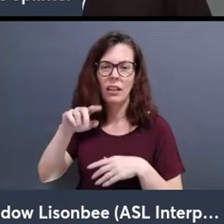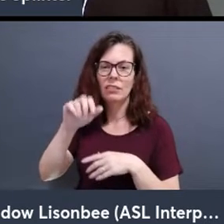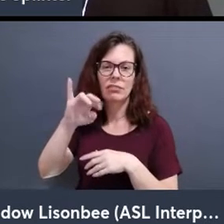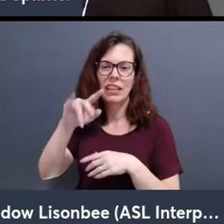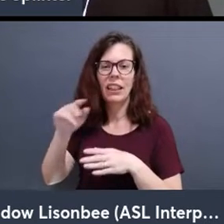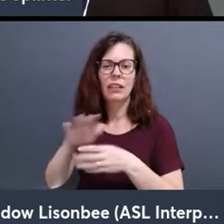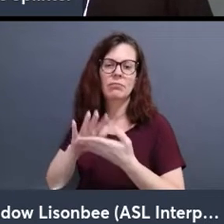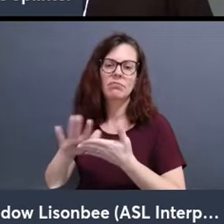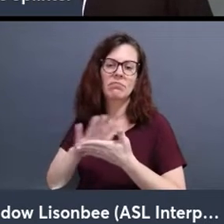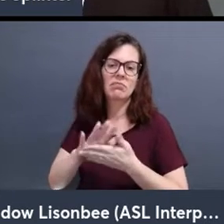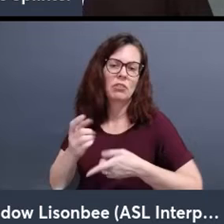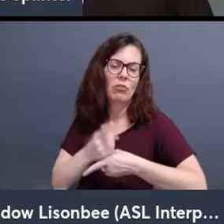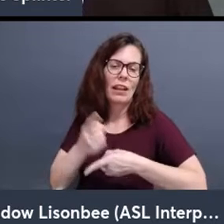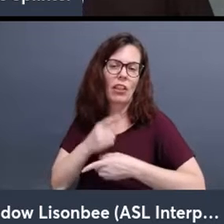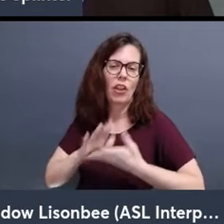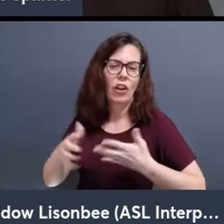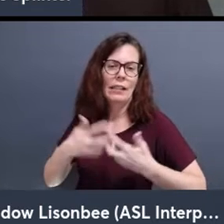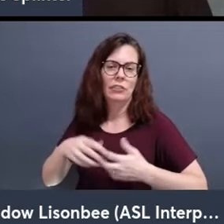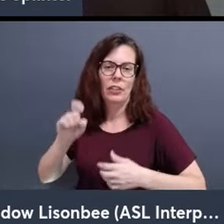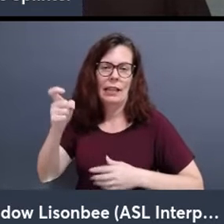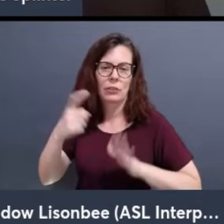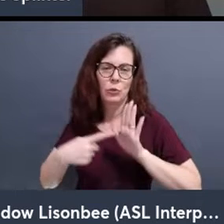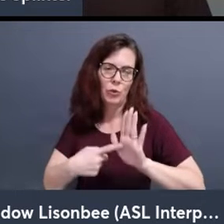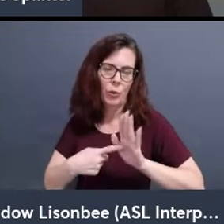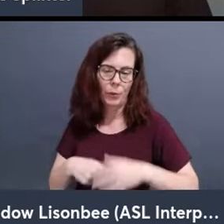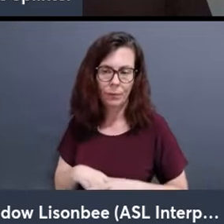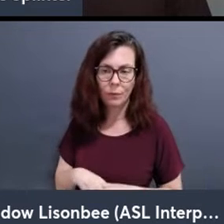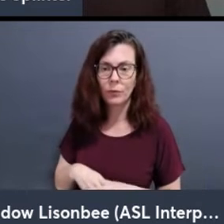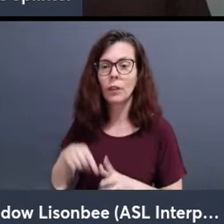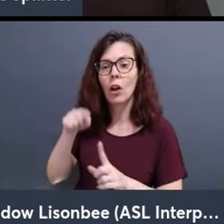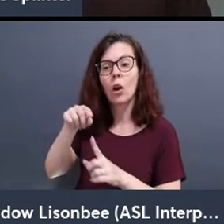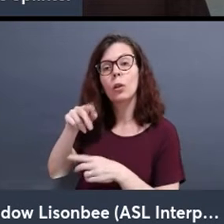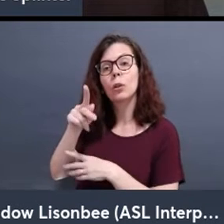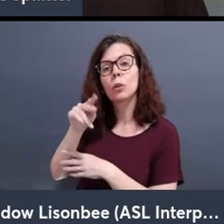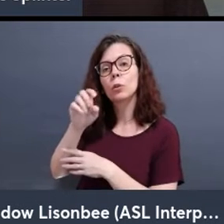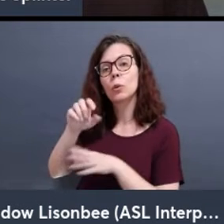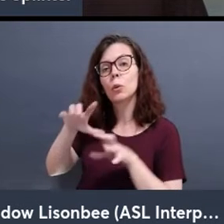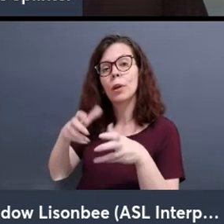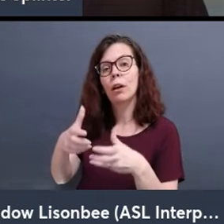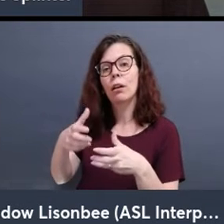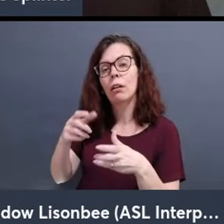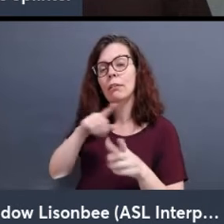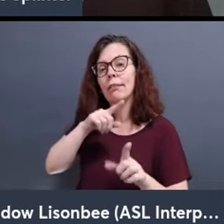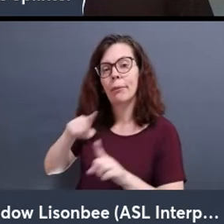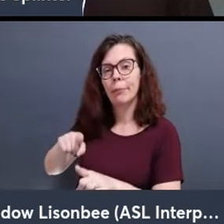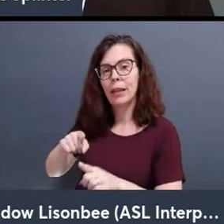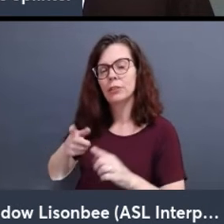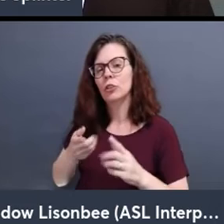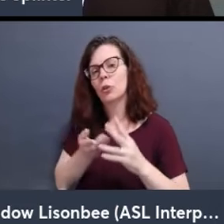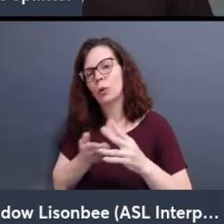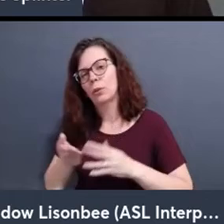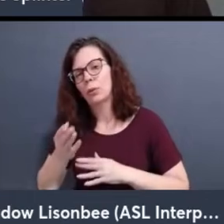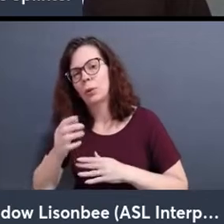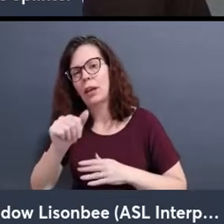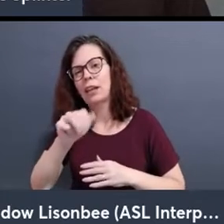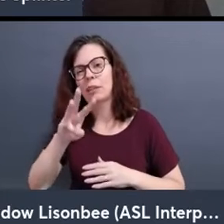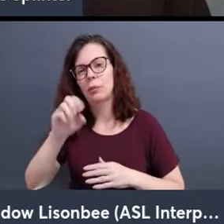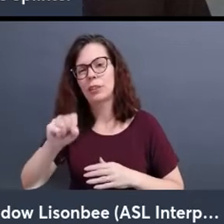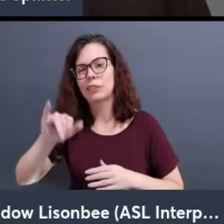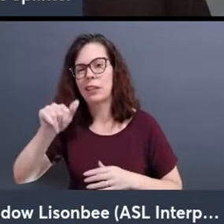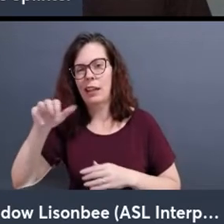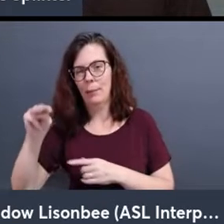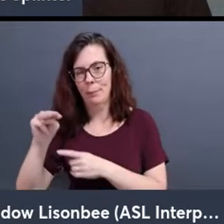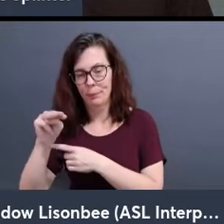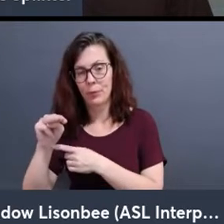show. And all of these kubectl commands here are going through AWS IAM. And we know